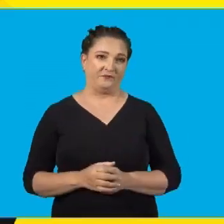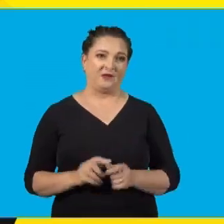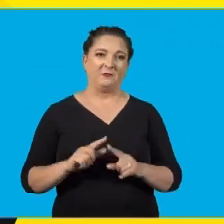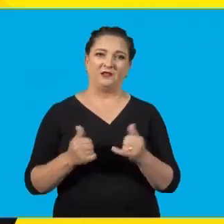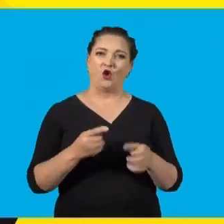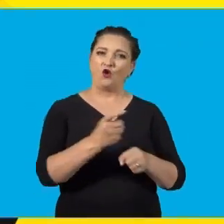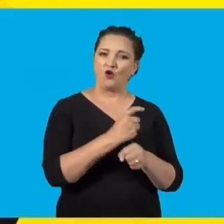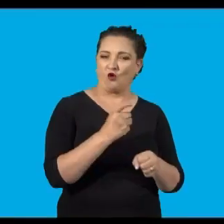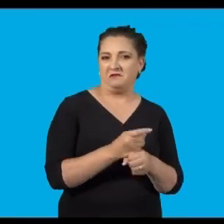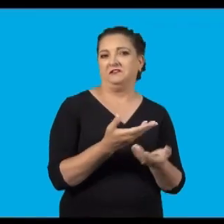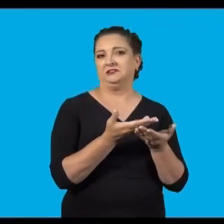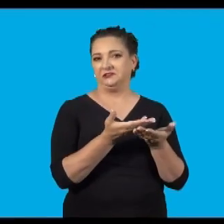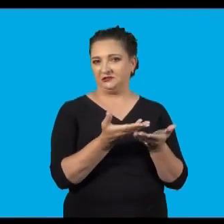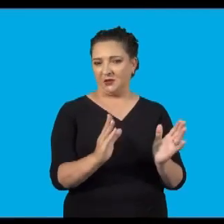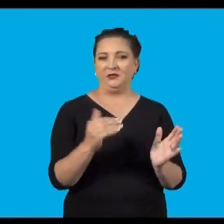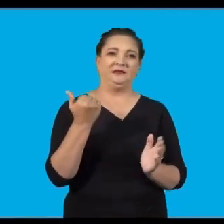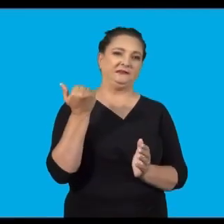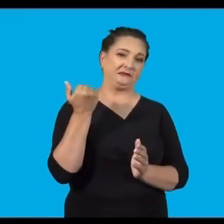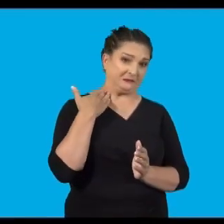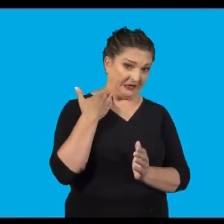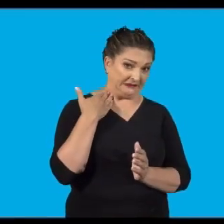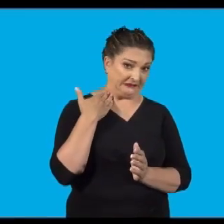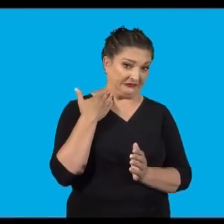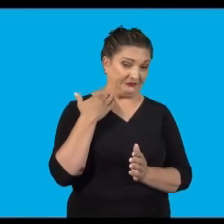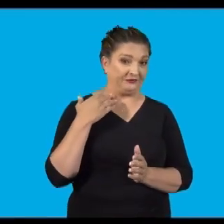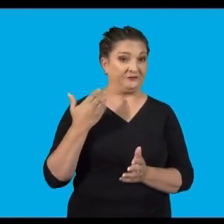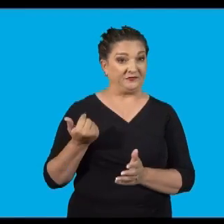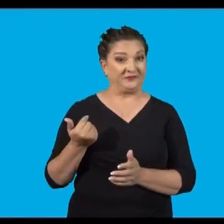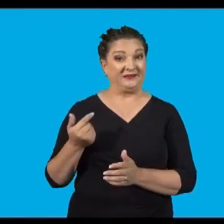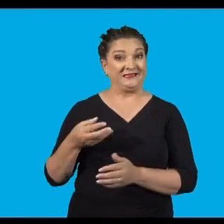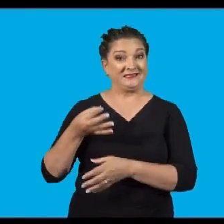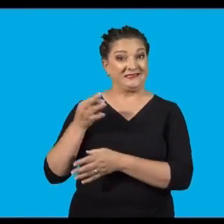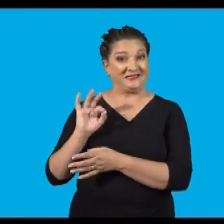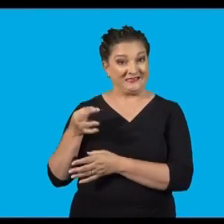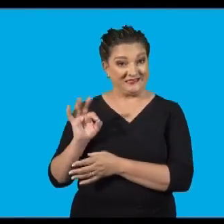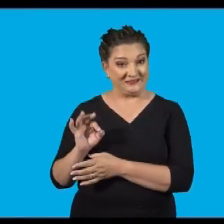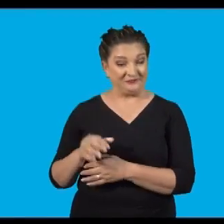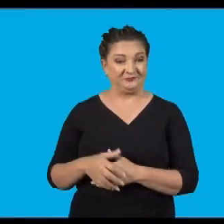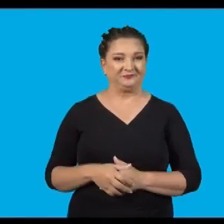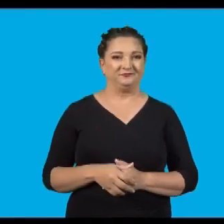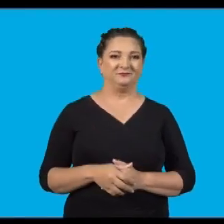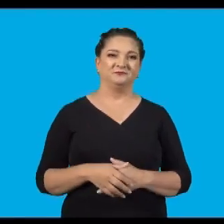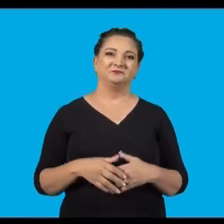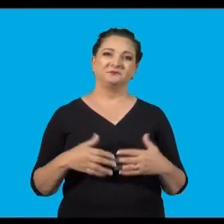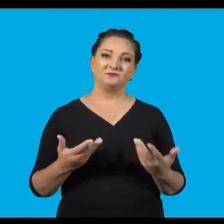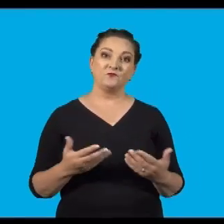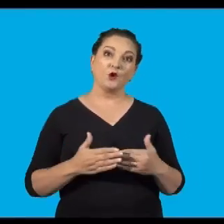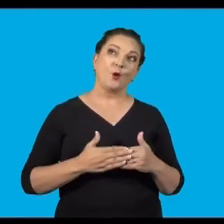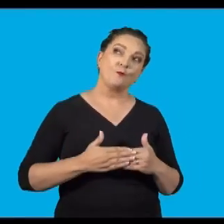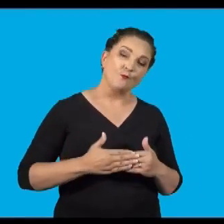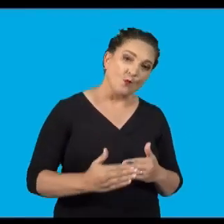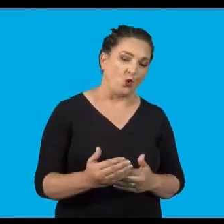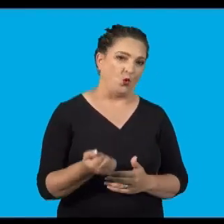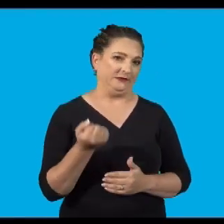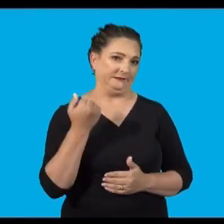superlative. So coffee is generally expensive than tea. So let's see what our response